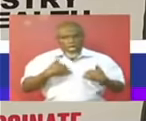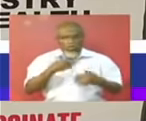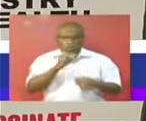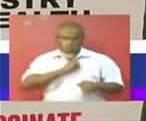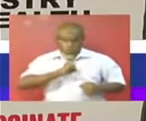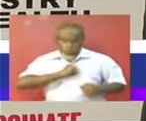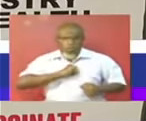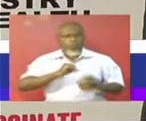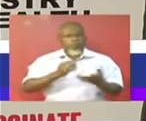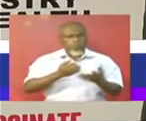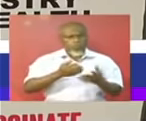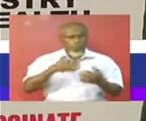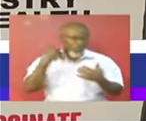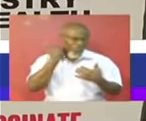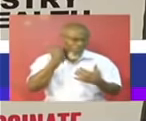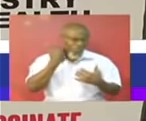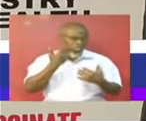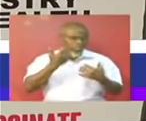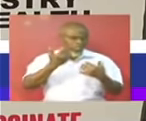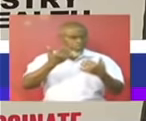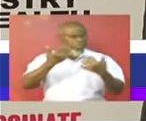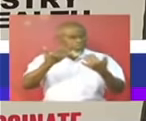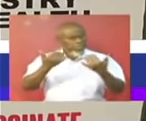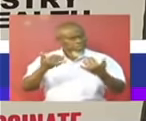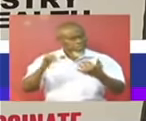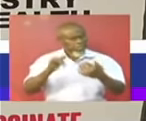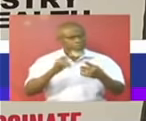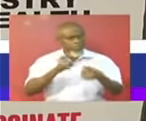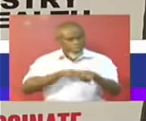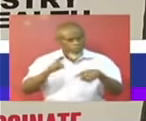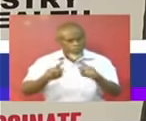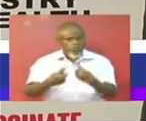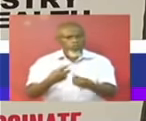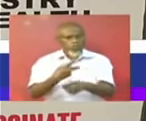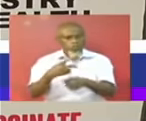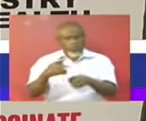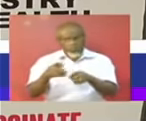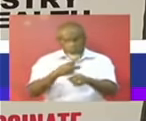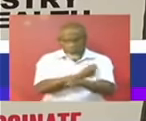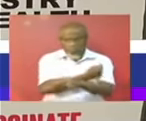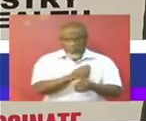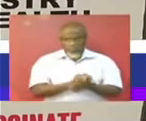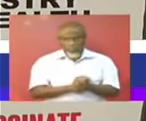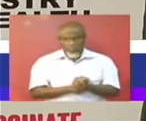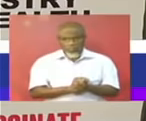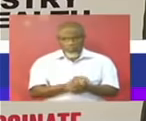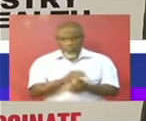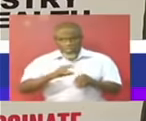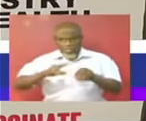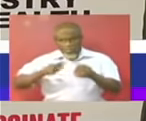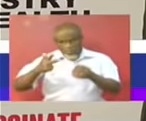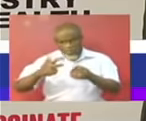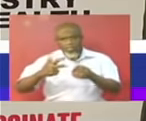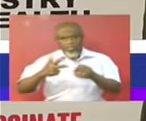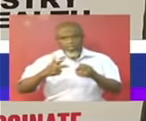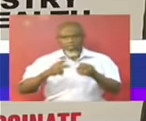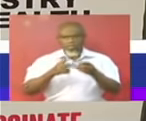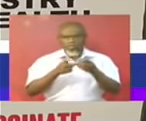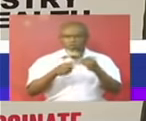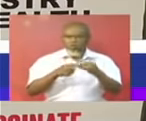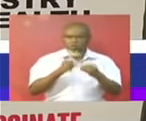day of vaccination. But what's important is that the last part of the form asks about you giving consent to be vaccinated